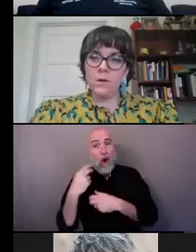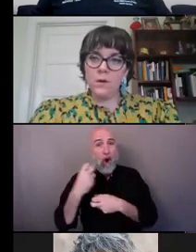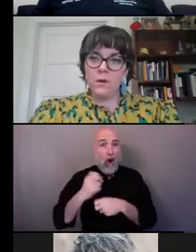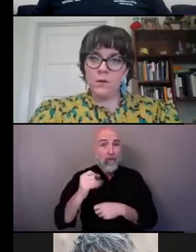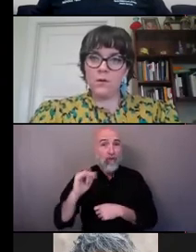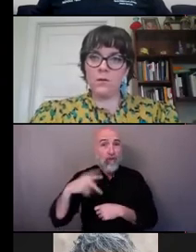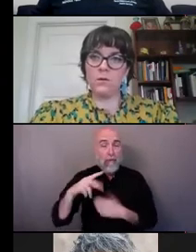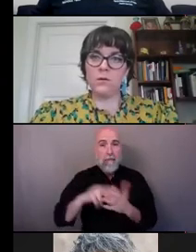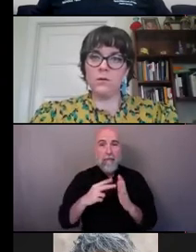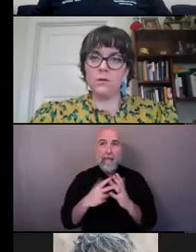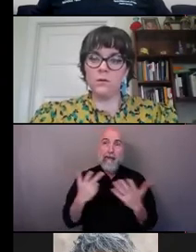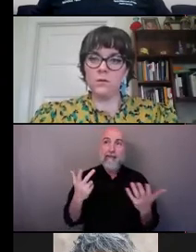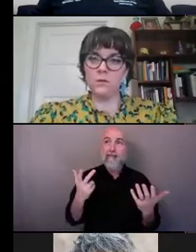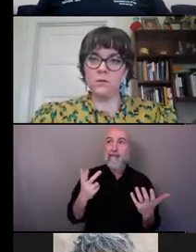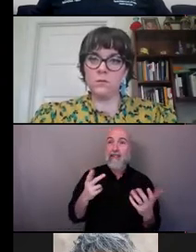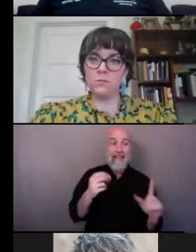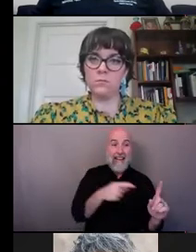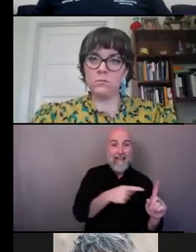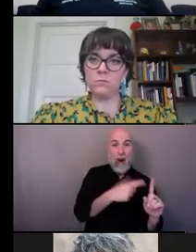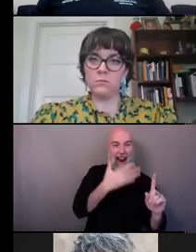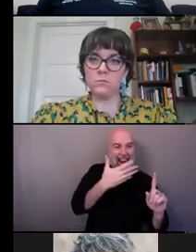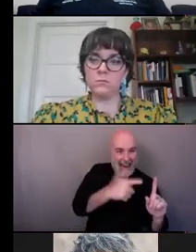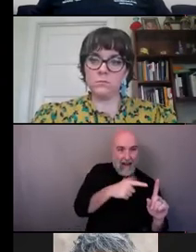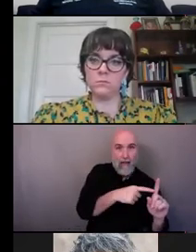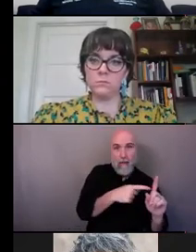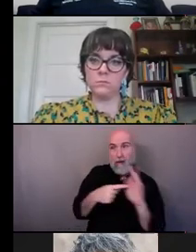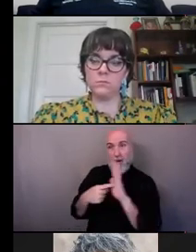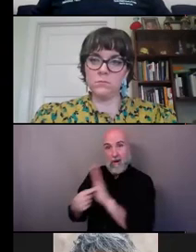present an undue risk of